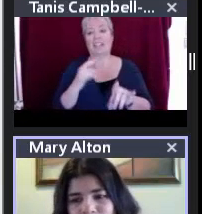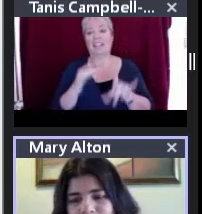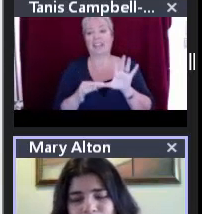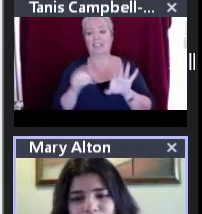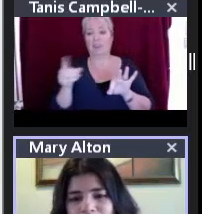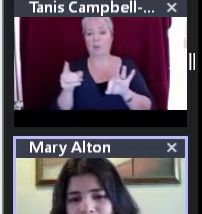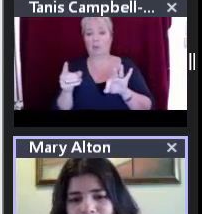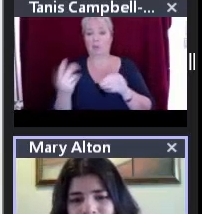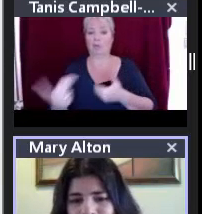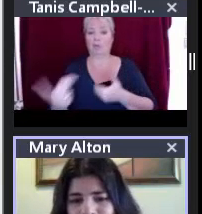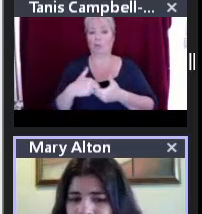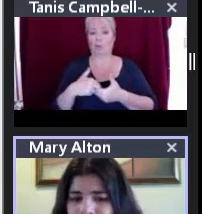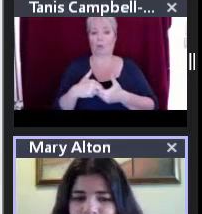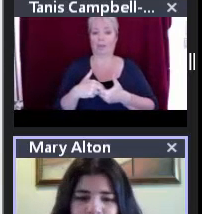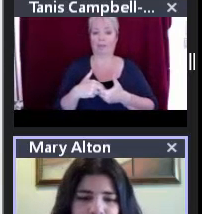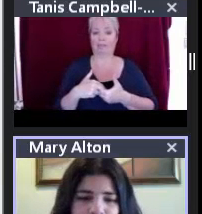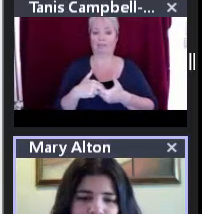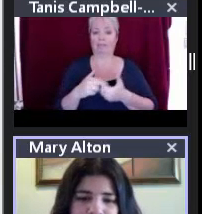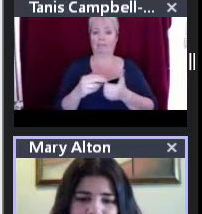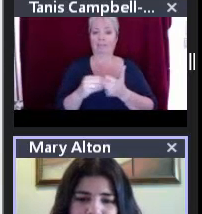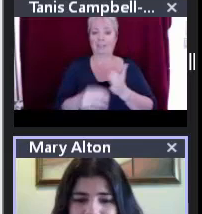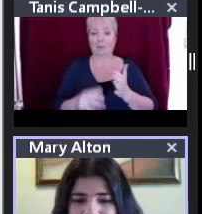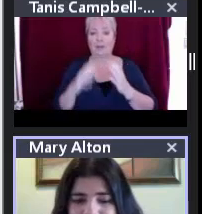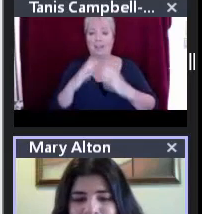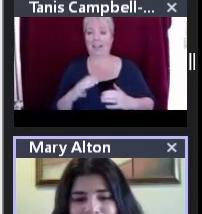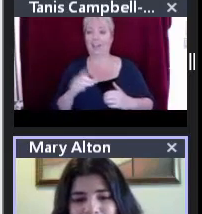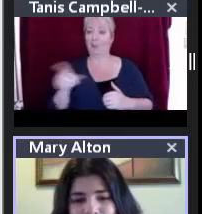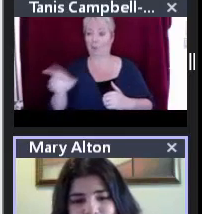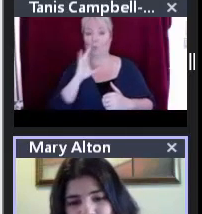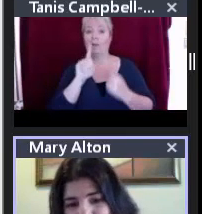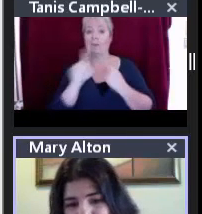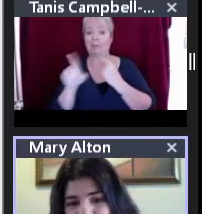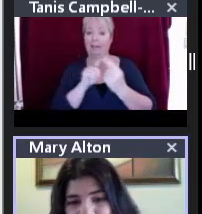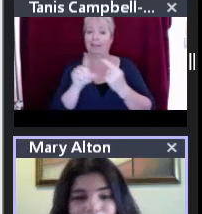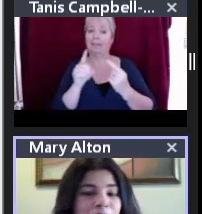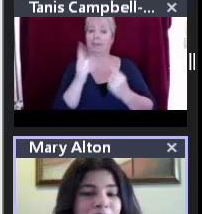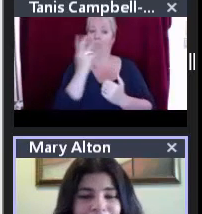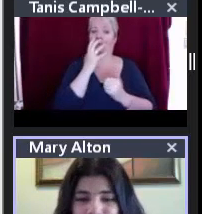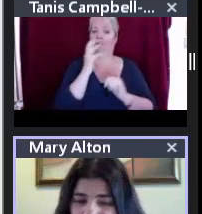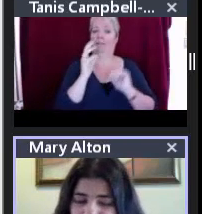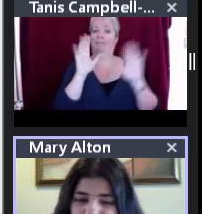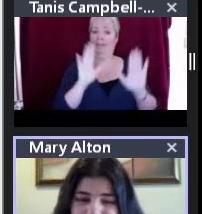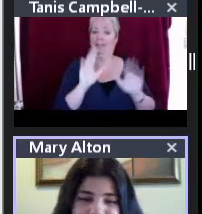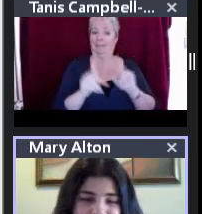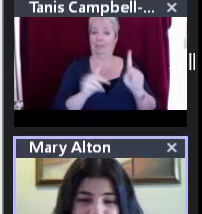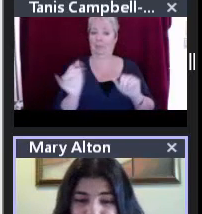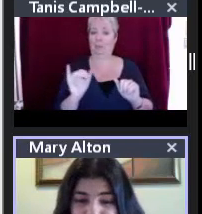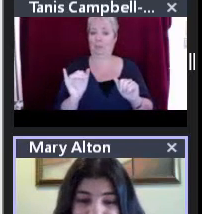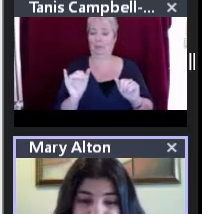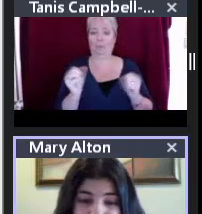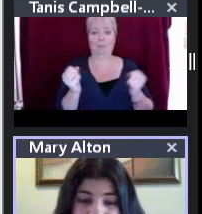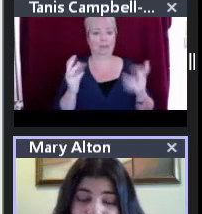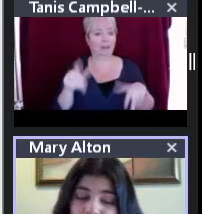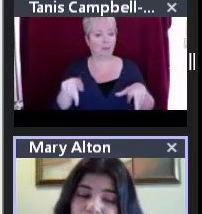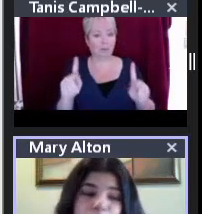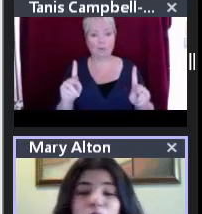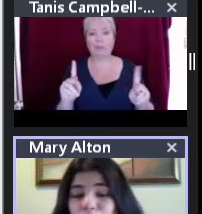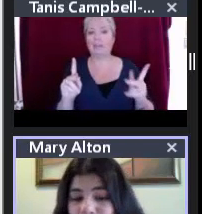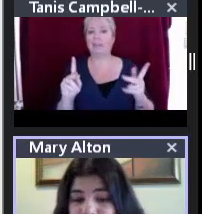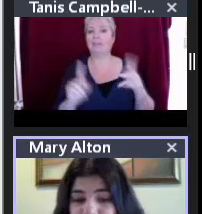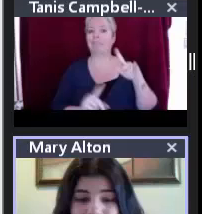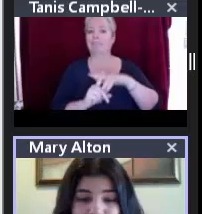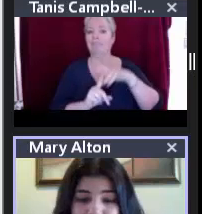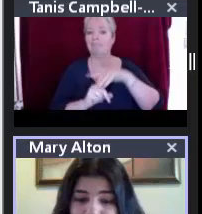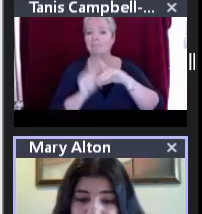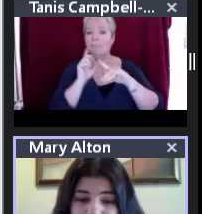client, there's some really fabulous people that you get to meet as part of the program, opportunities to network with other individuals